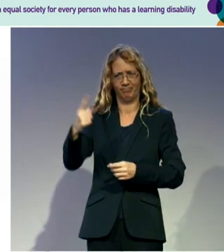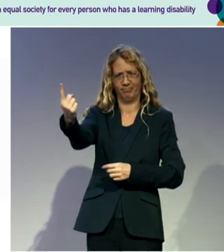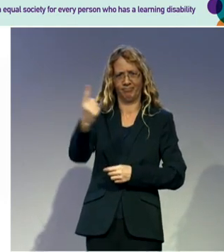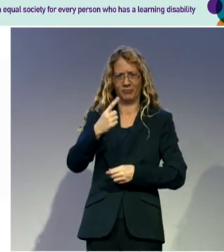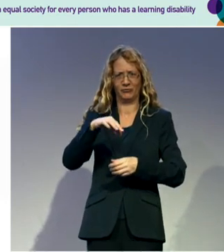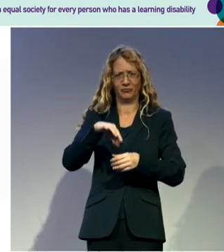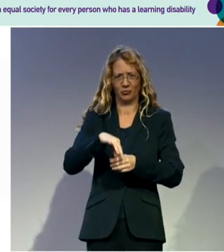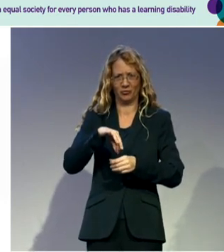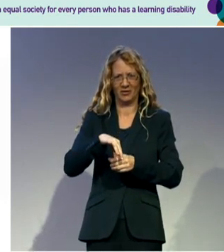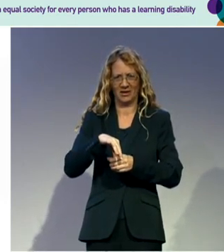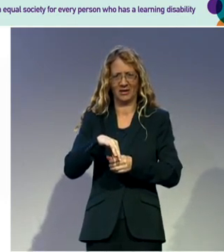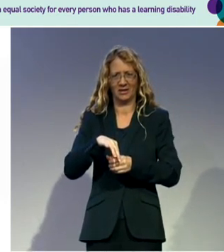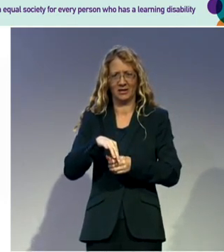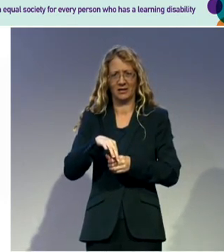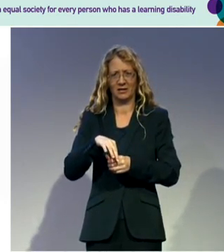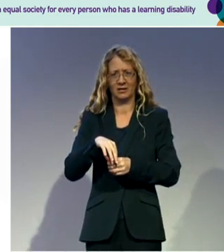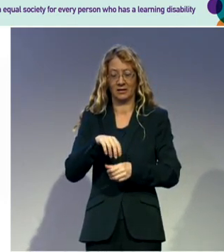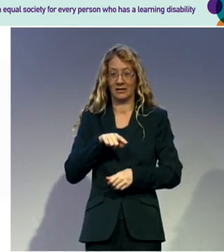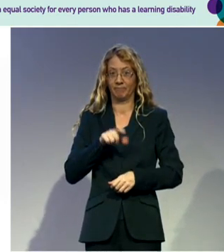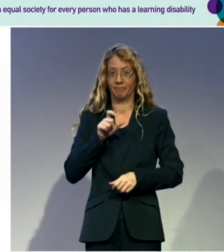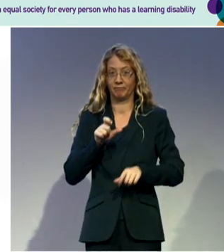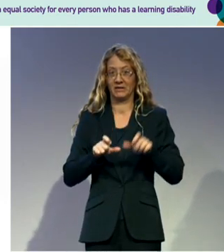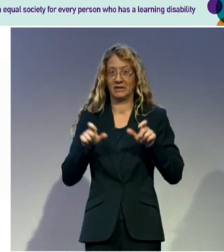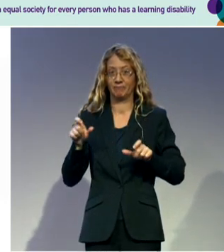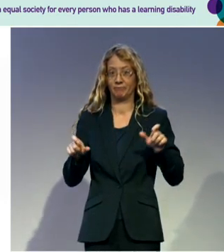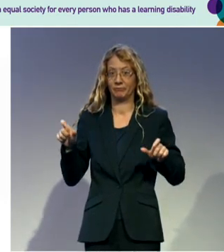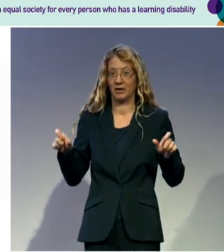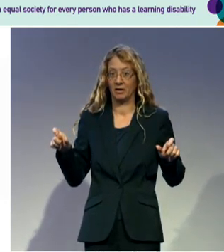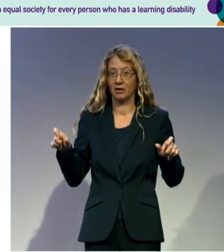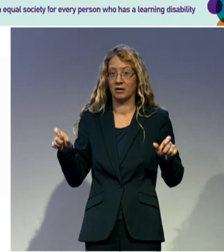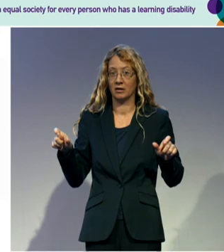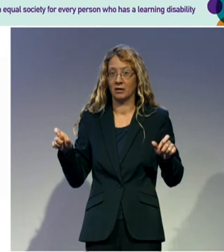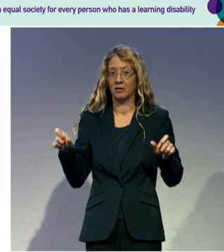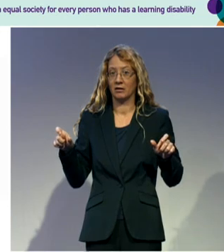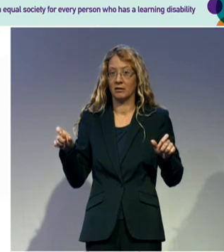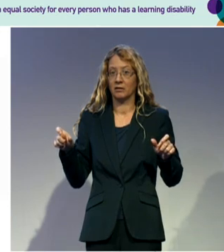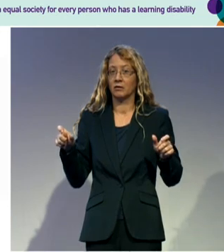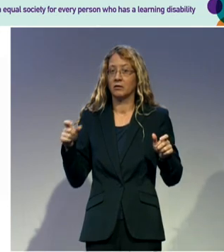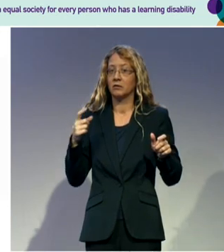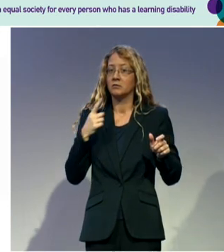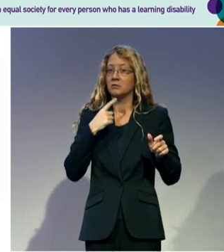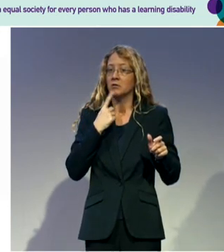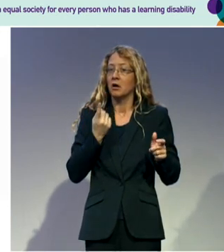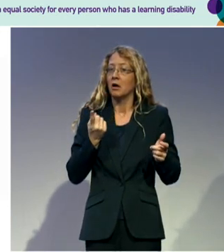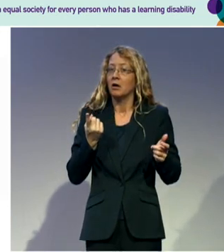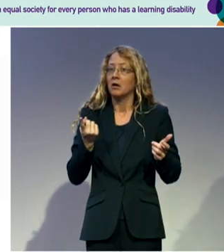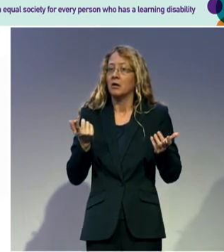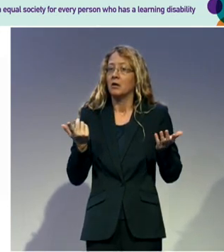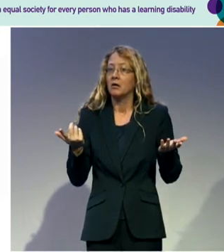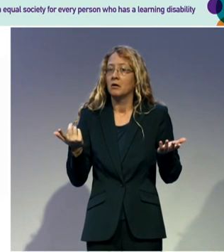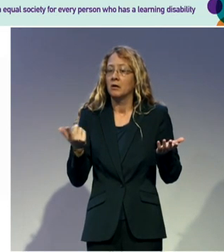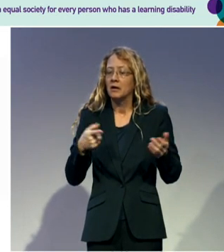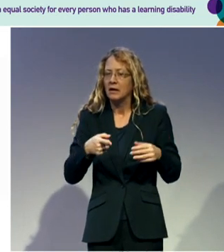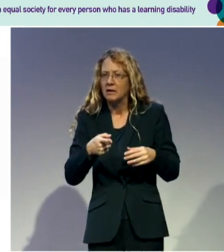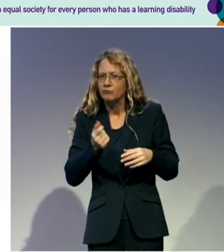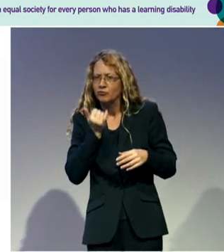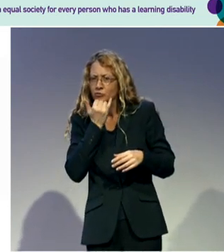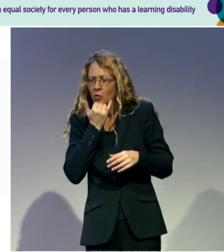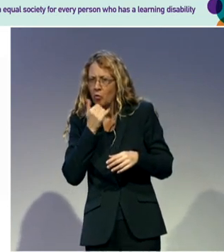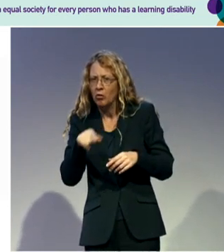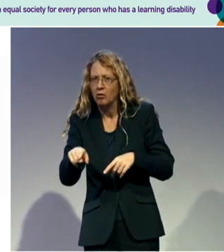tool, enabling people who have learning disabilities to challenge any misconceptions about their right to vote.